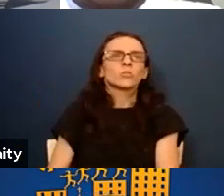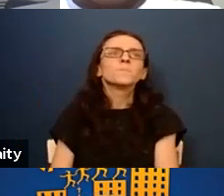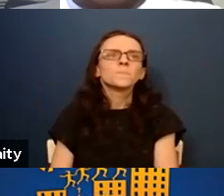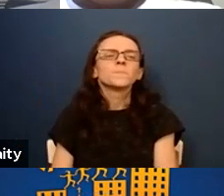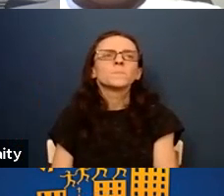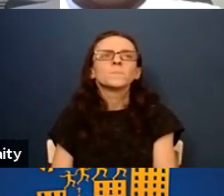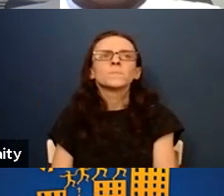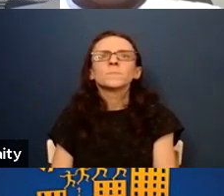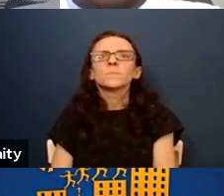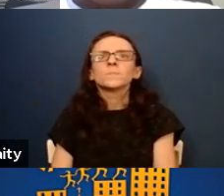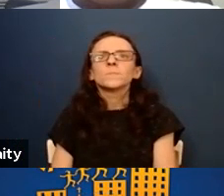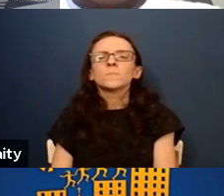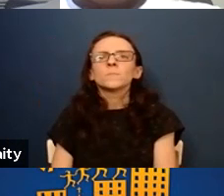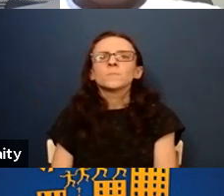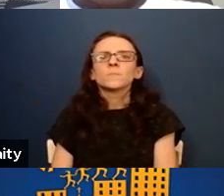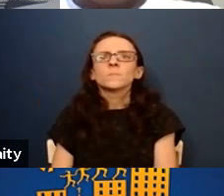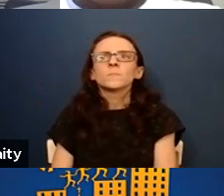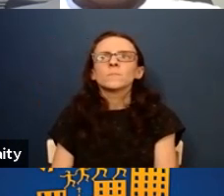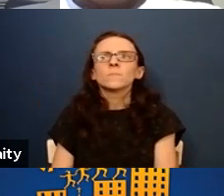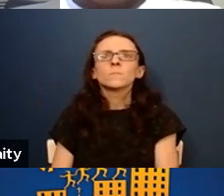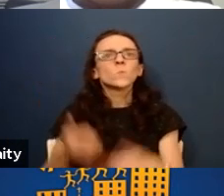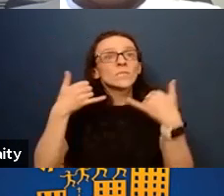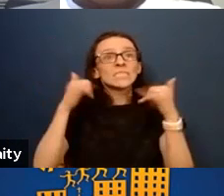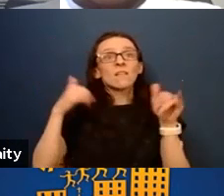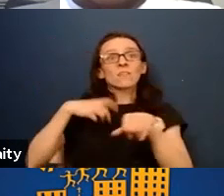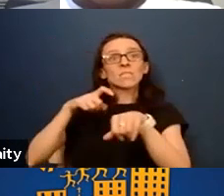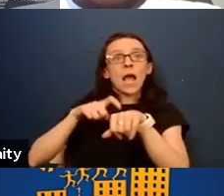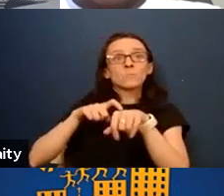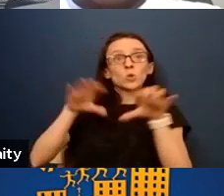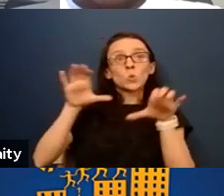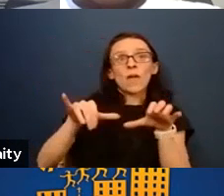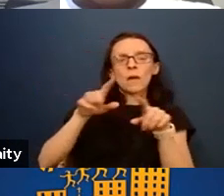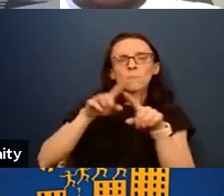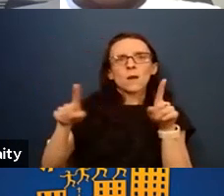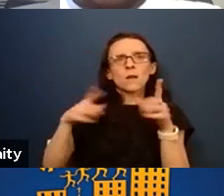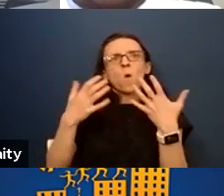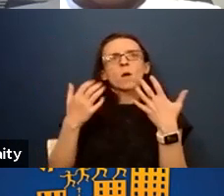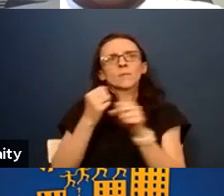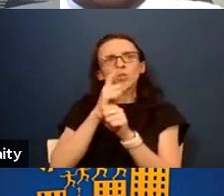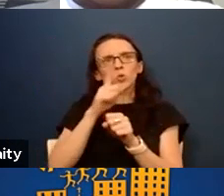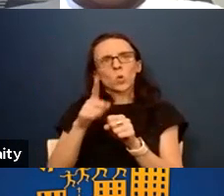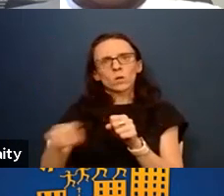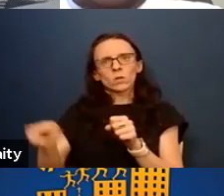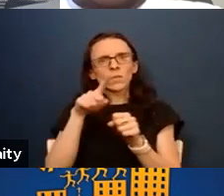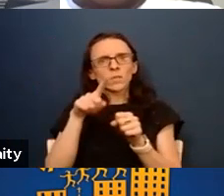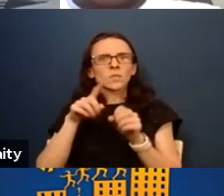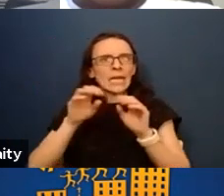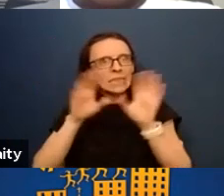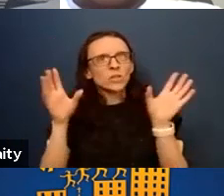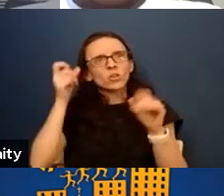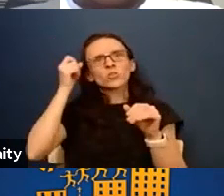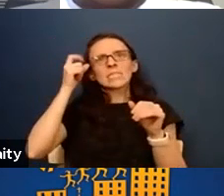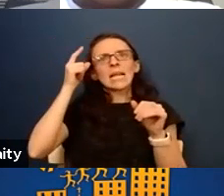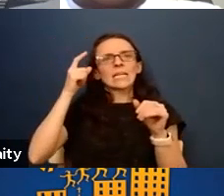Okay. So we still have time to do that, but I just want to make sure that we're all just kind of understanding kind of where we are on